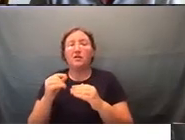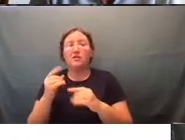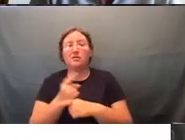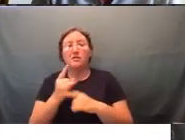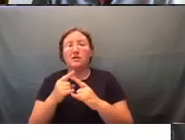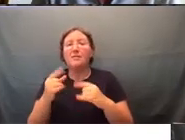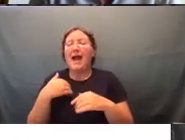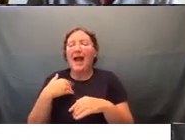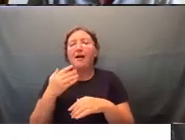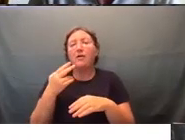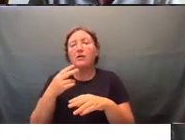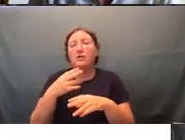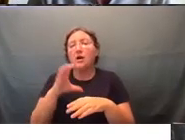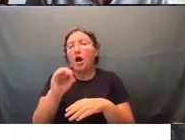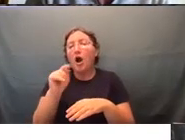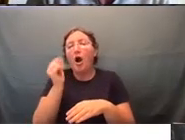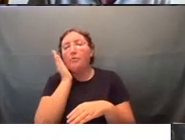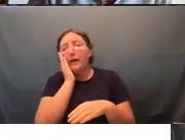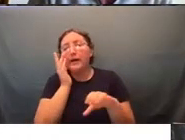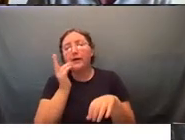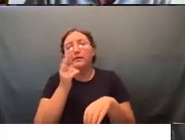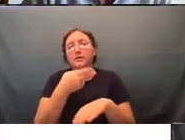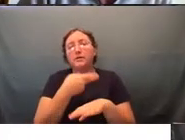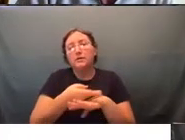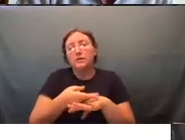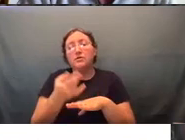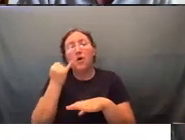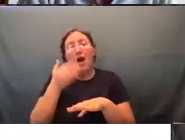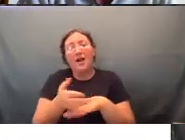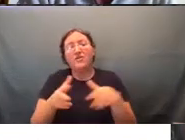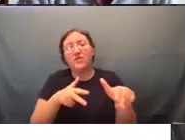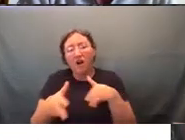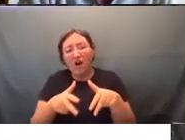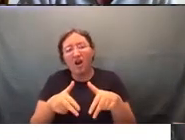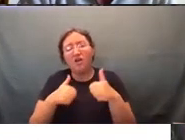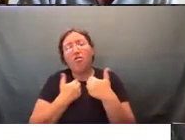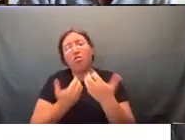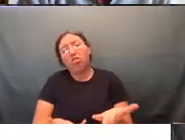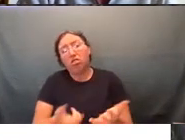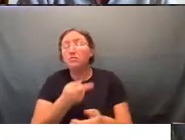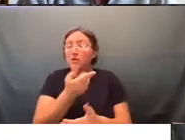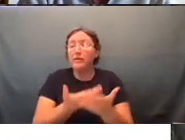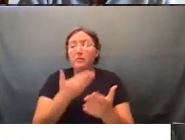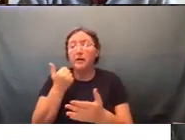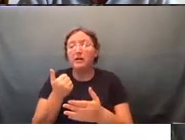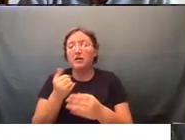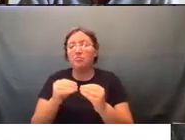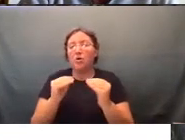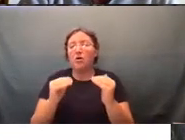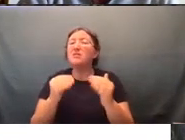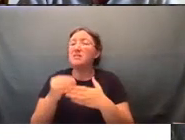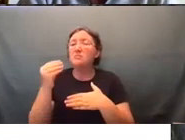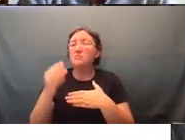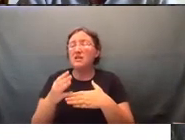bed in each of them. So if you are just destroyed after the hike, a nice spot to stay. A little bit more expensive